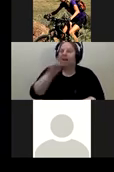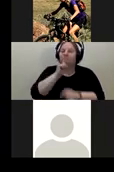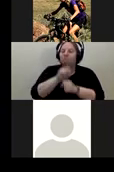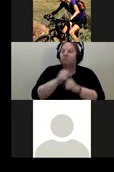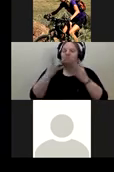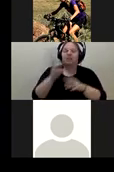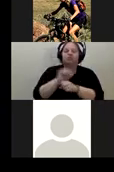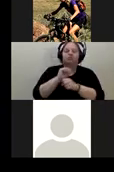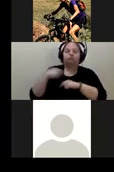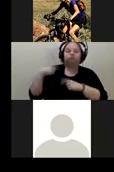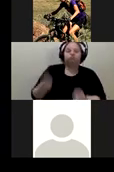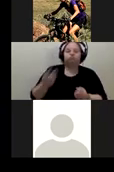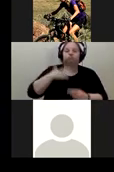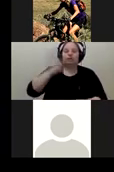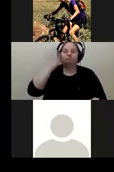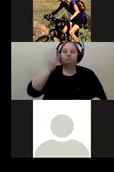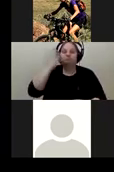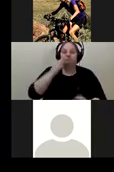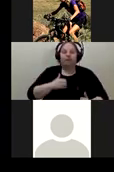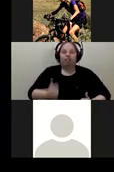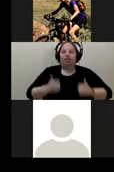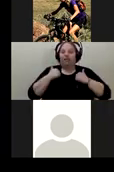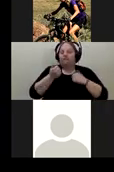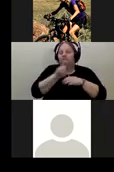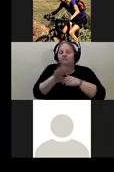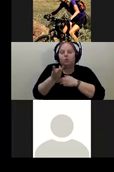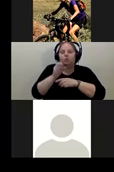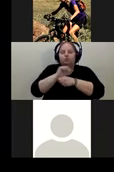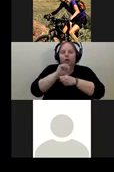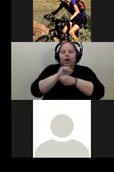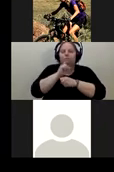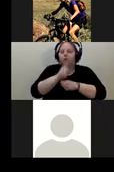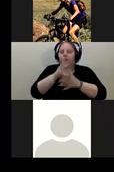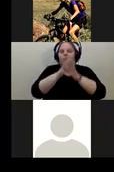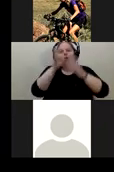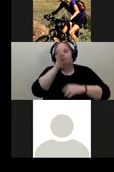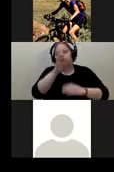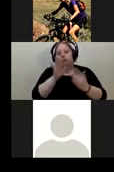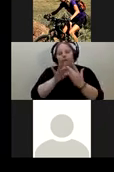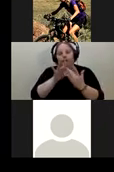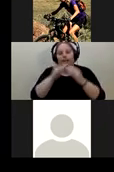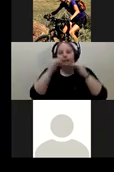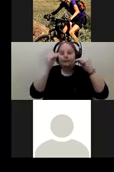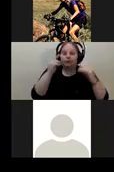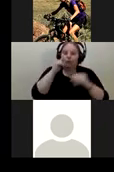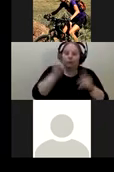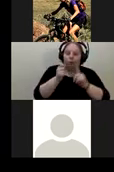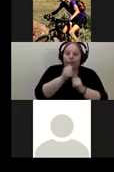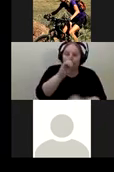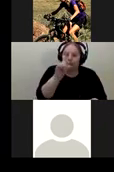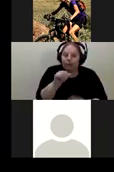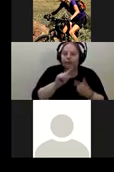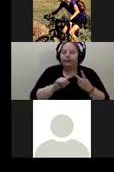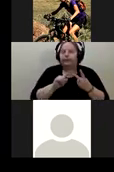that I've had in my life, I was a couple of jobs where I had a lot of direct contact. I was a teacher for people with disabilities,